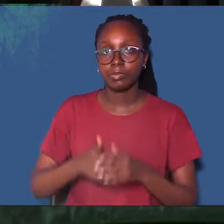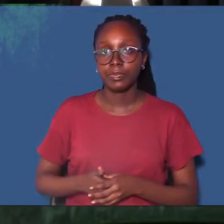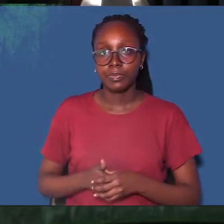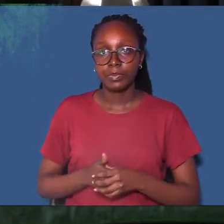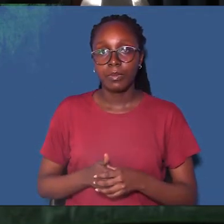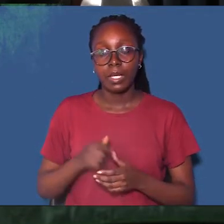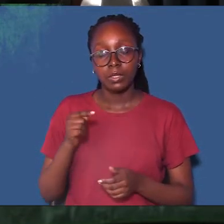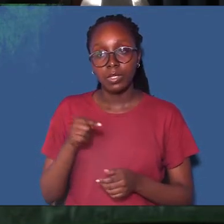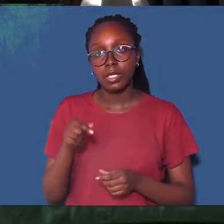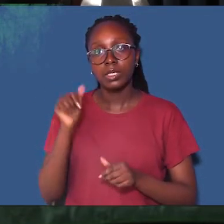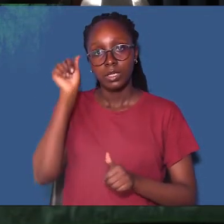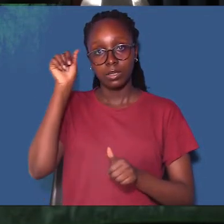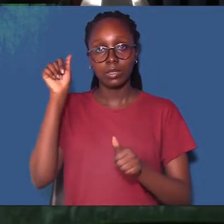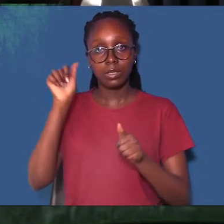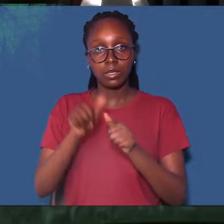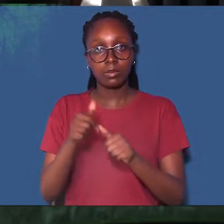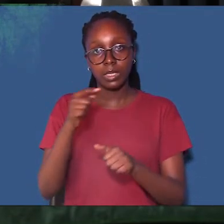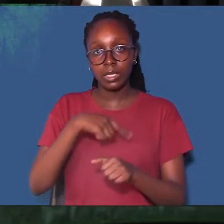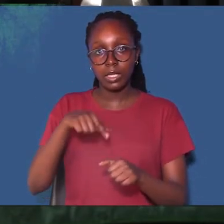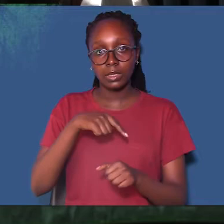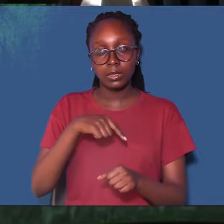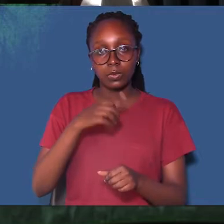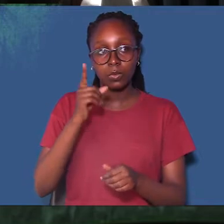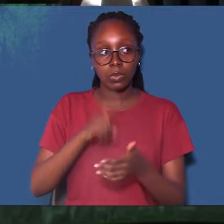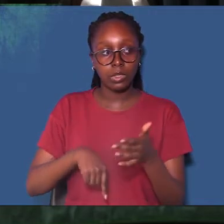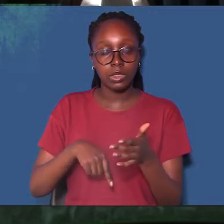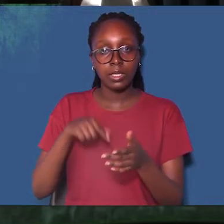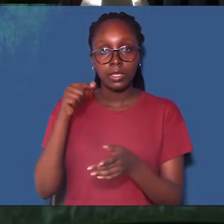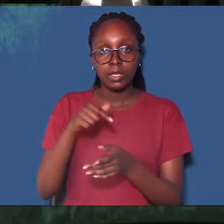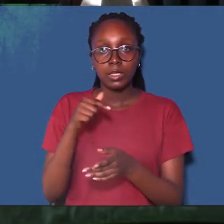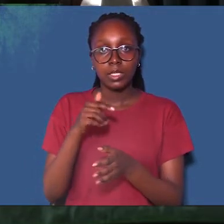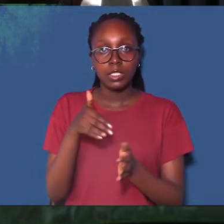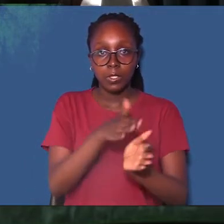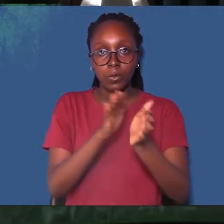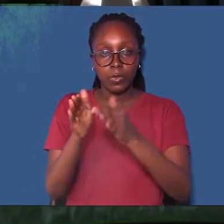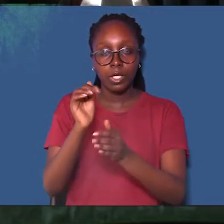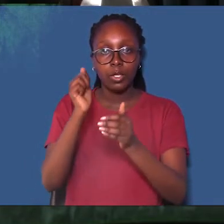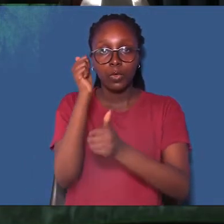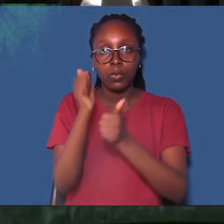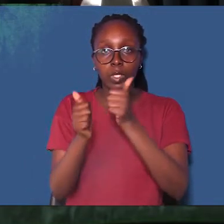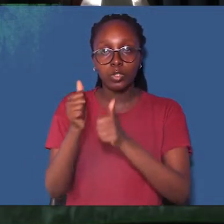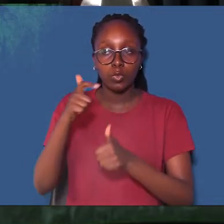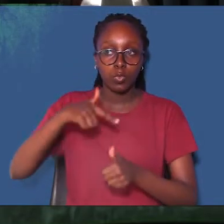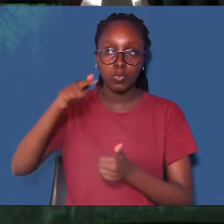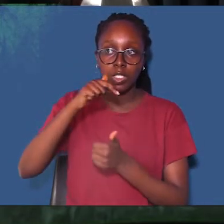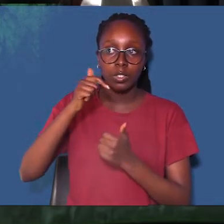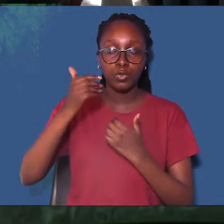reminding us that this is a path that is expected of those that have a revelation of who Jesus